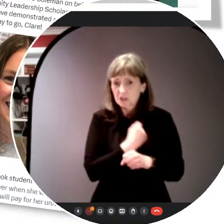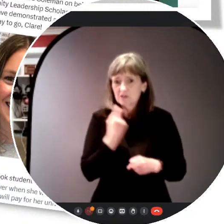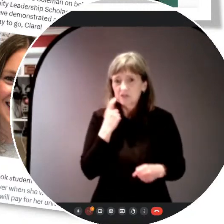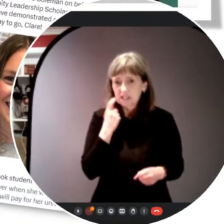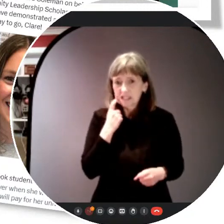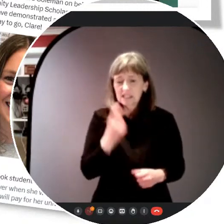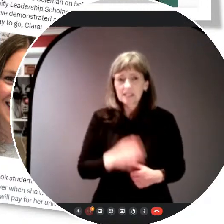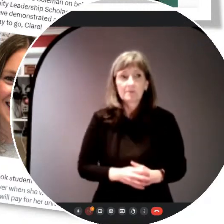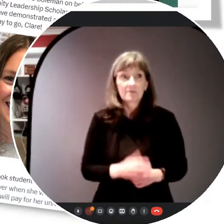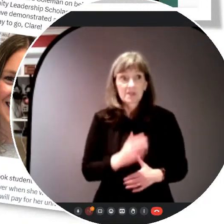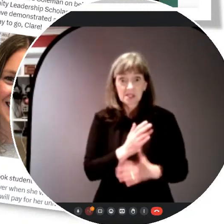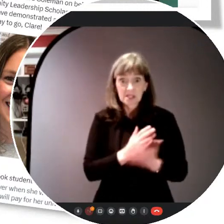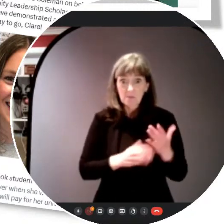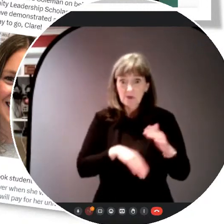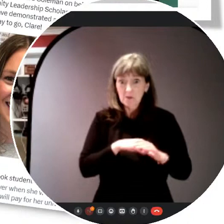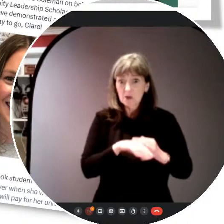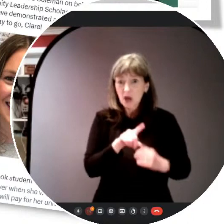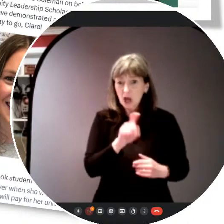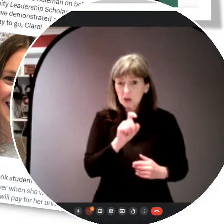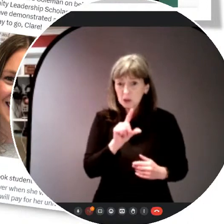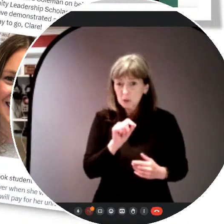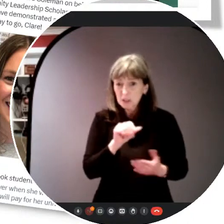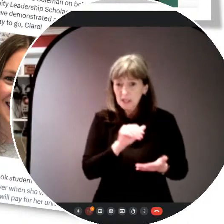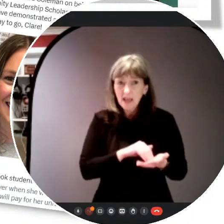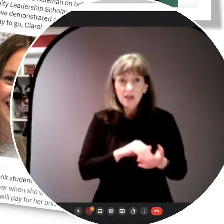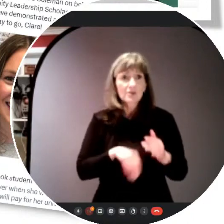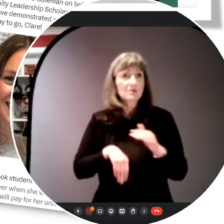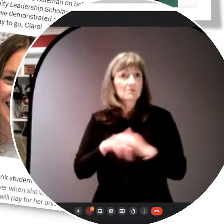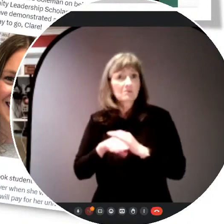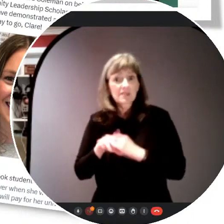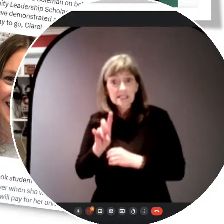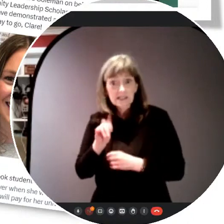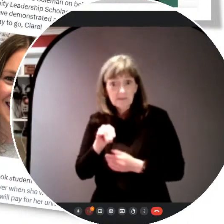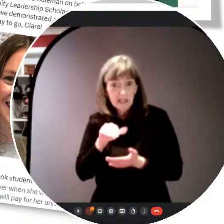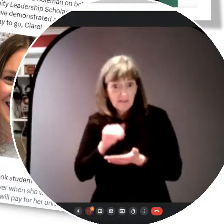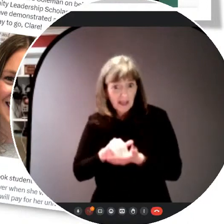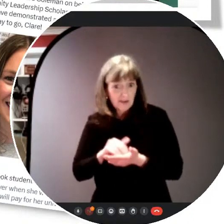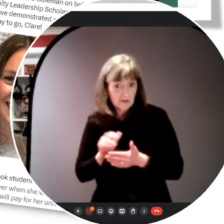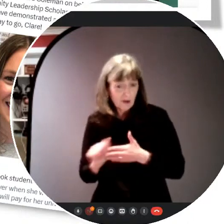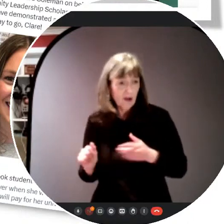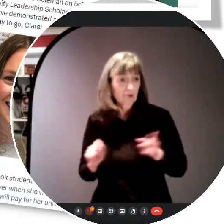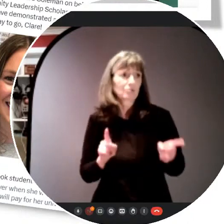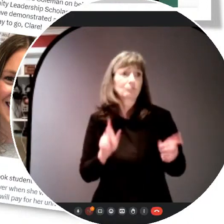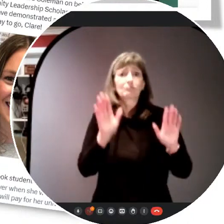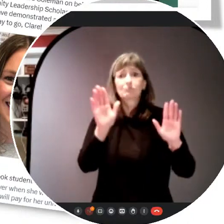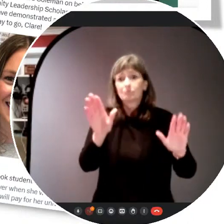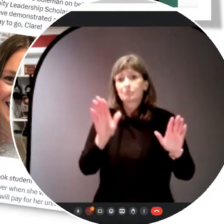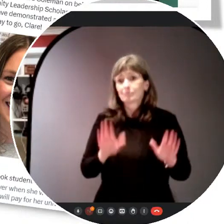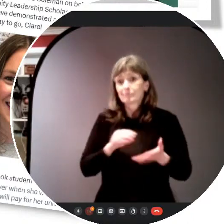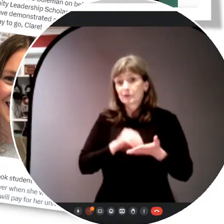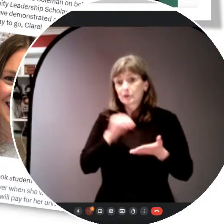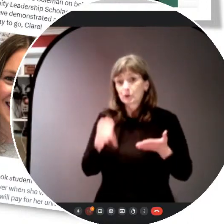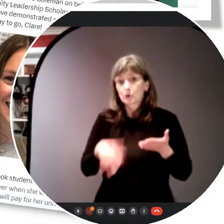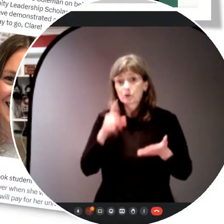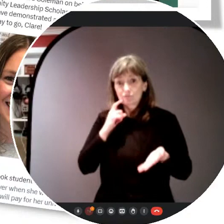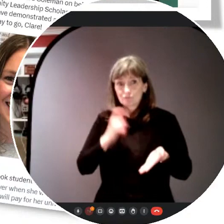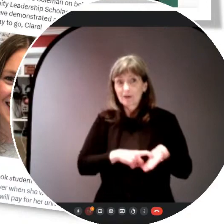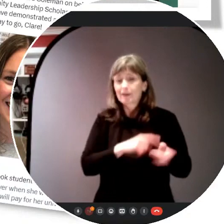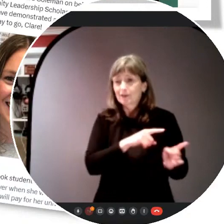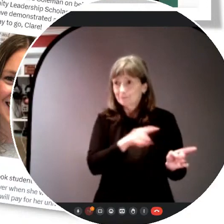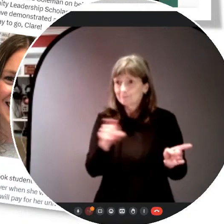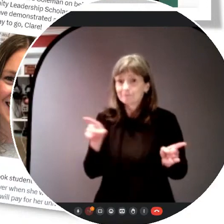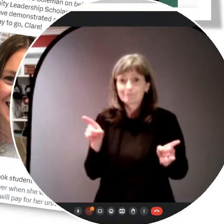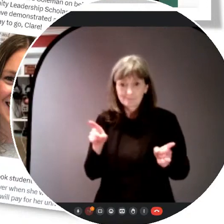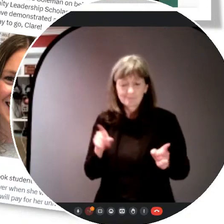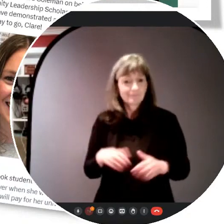To the tune of $120,000 and $70,000, which is great. It's great to see our students be recognized, and it says a